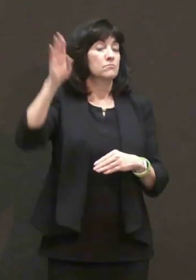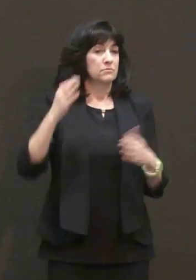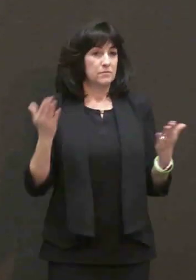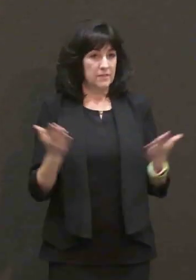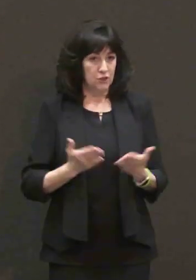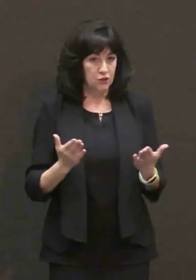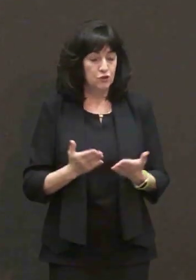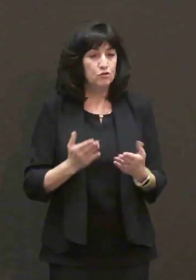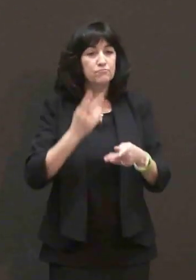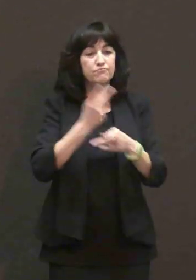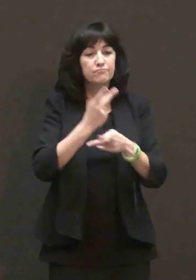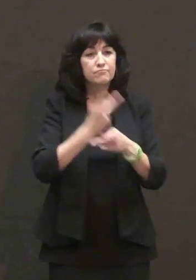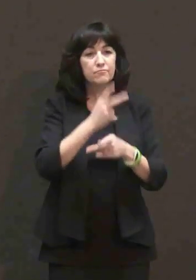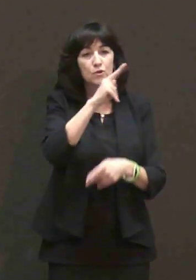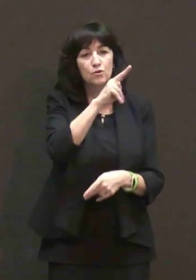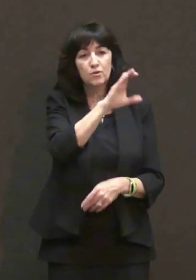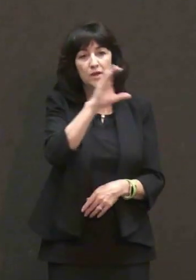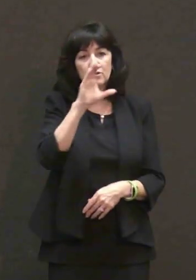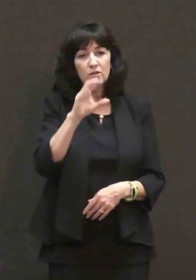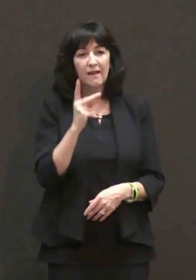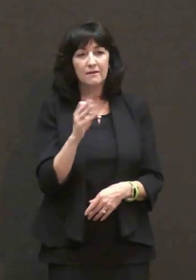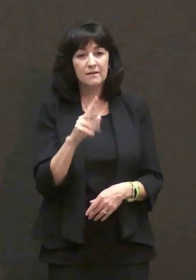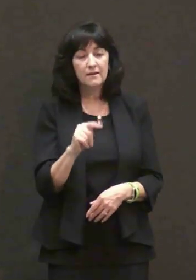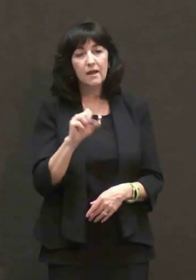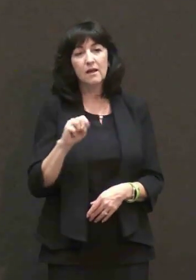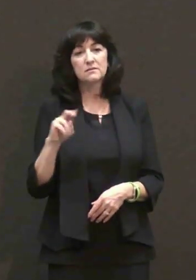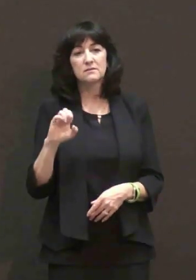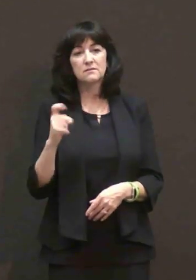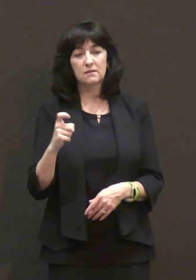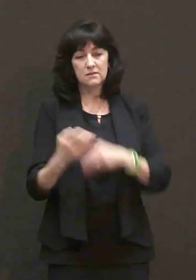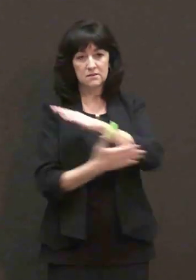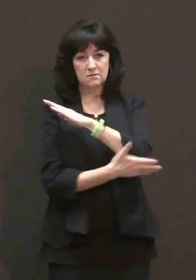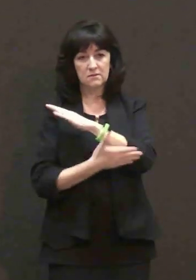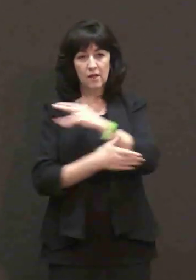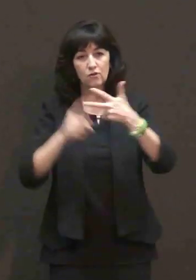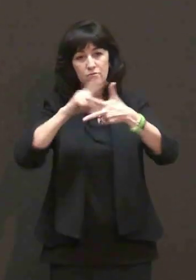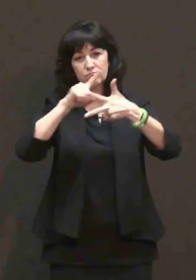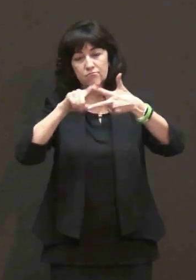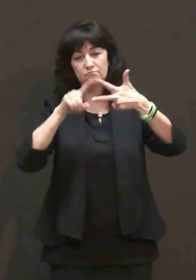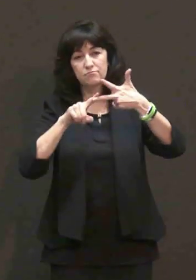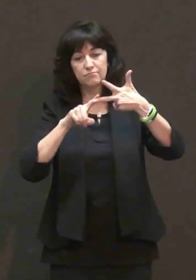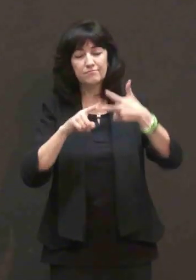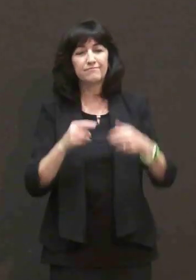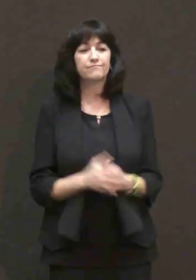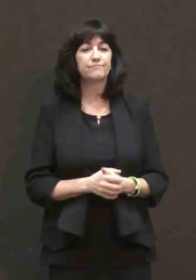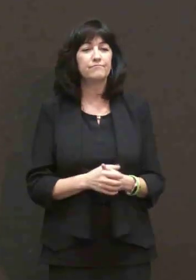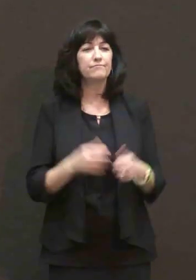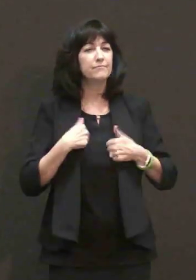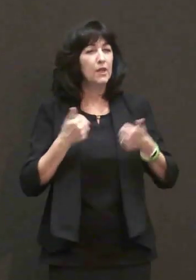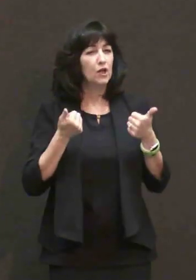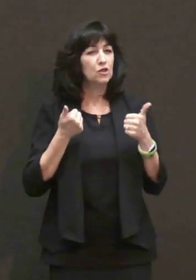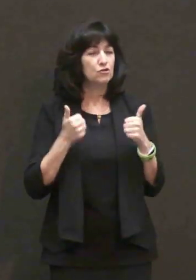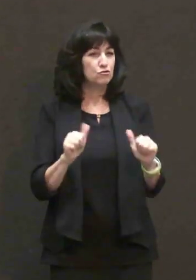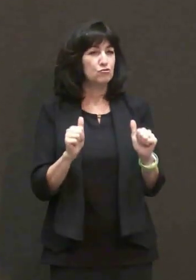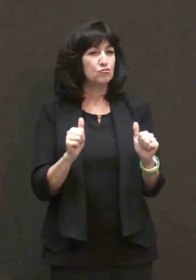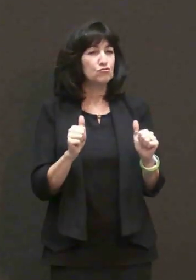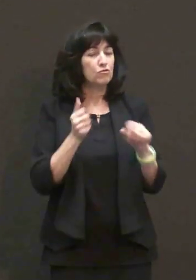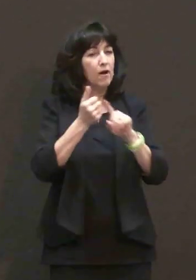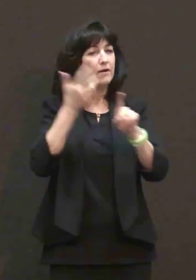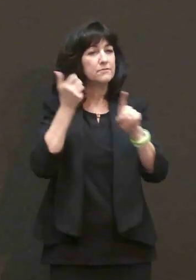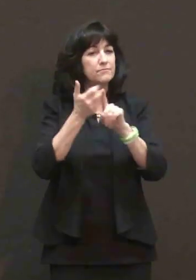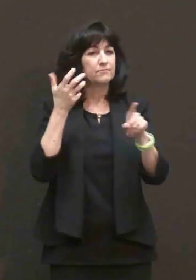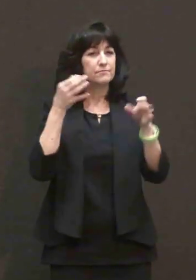Newcastle County and Kent and Sussex County as well. And I'll try to frame the issue in terms of the thinking and the